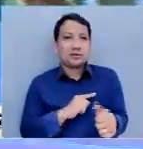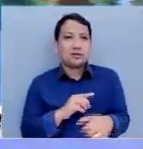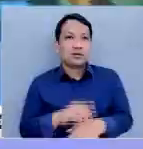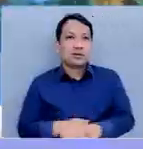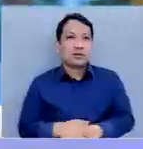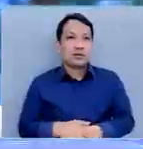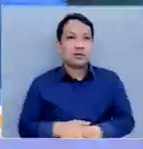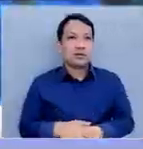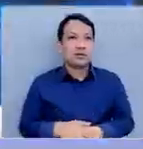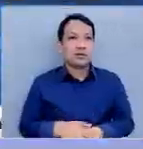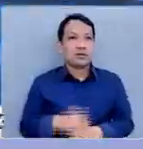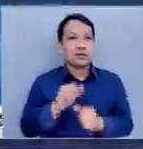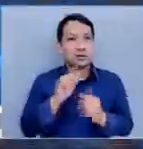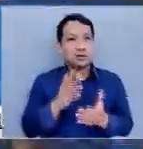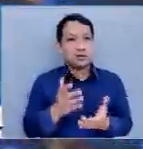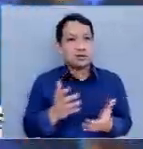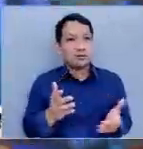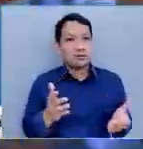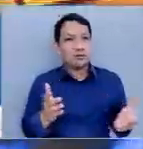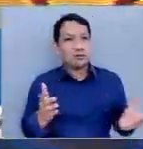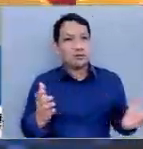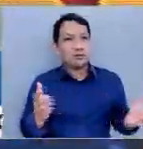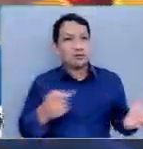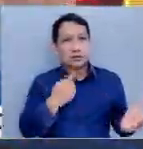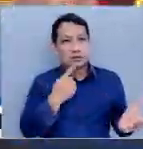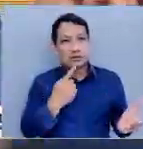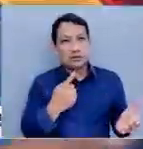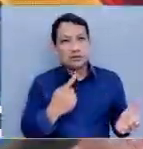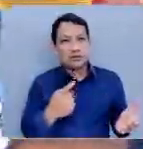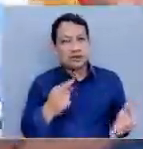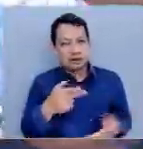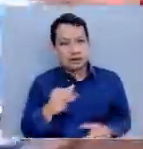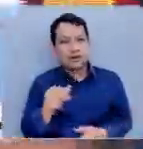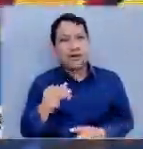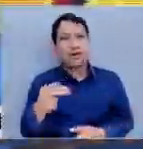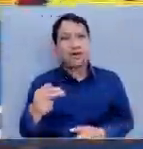feel so.